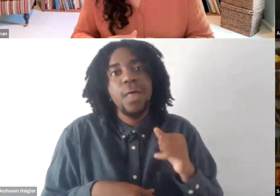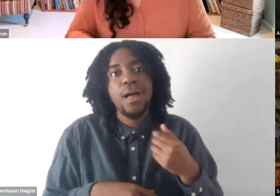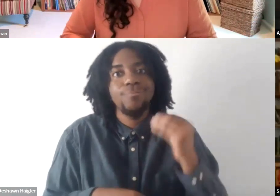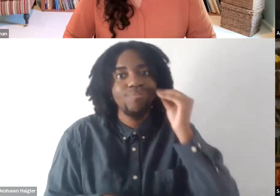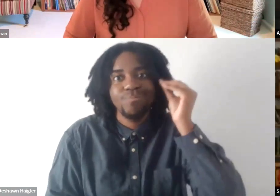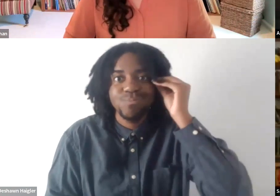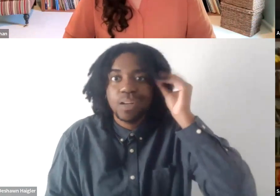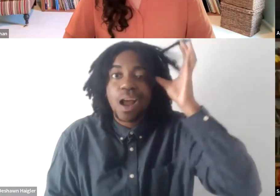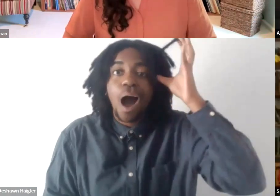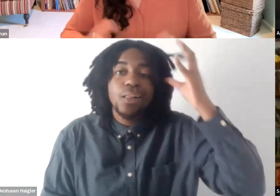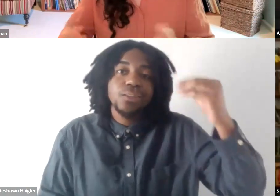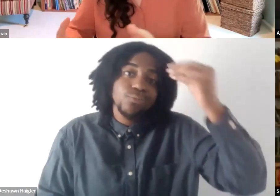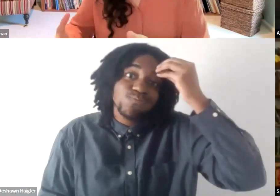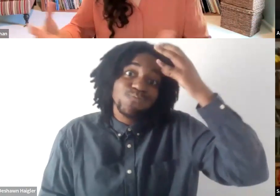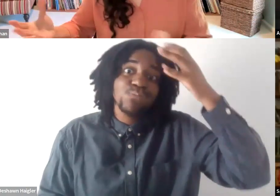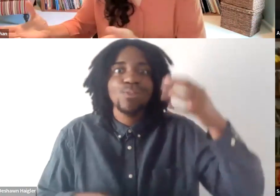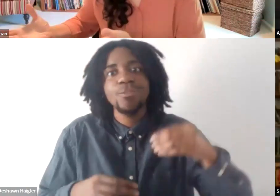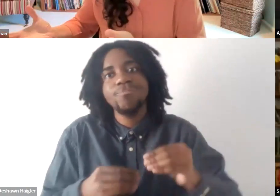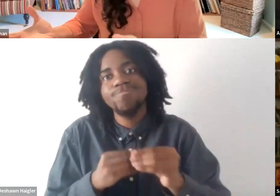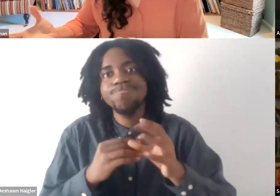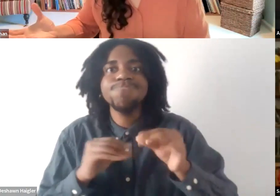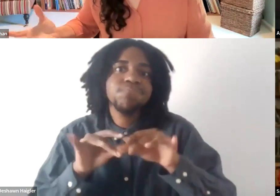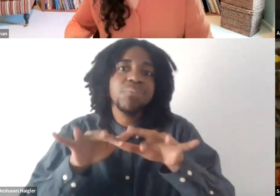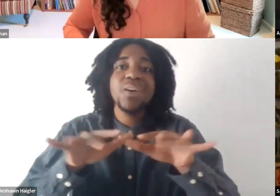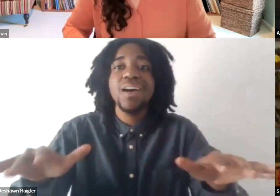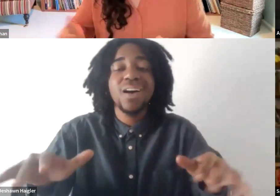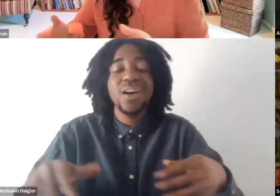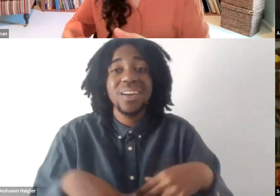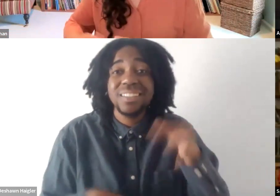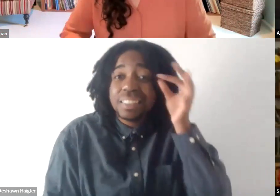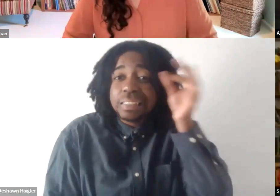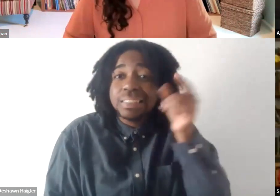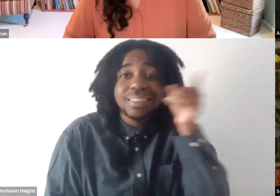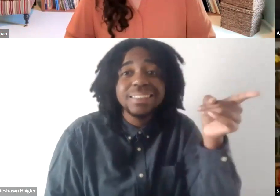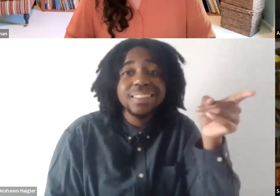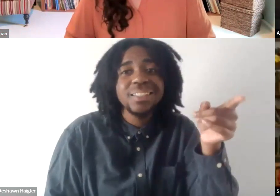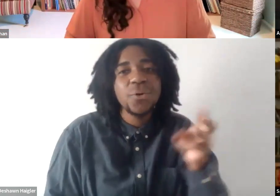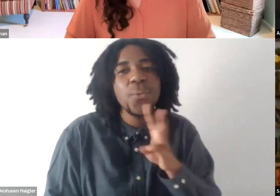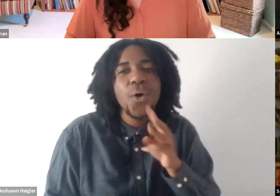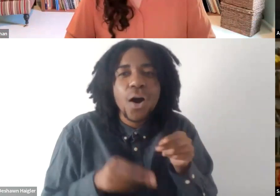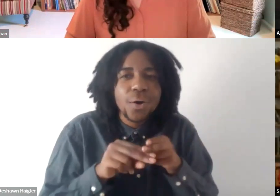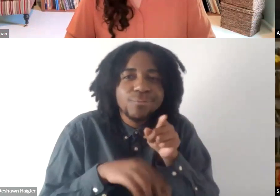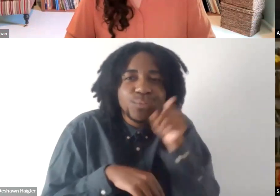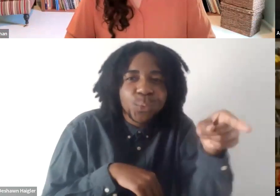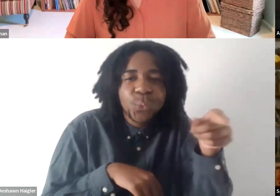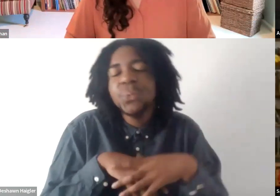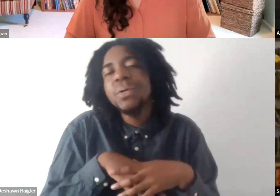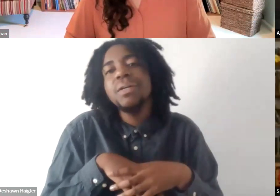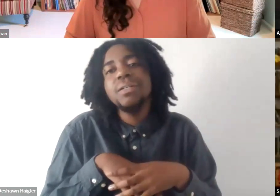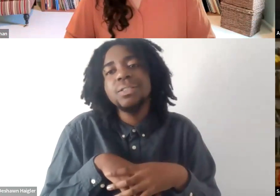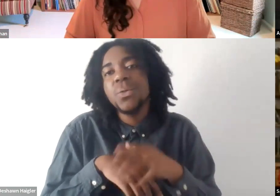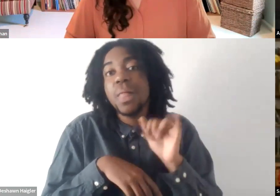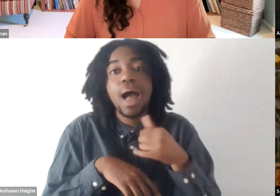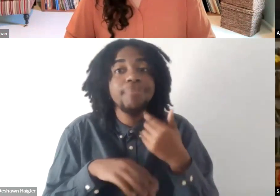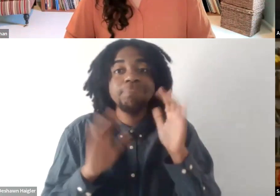science happening, you know, just not so far away, right, across the Strait of Tangier. And so that's just